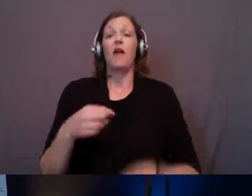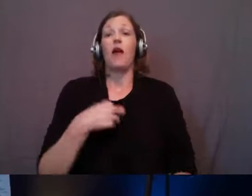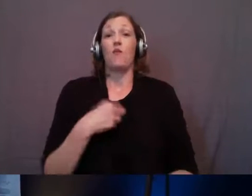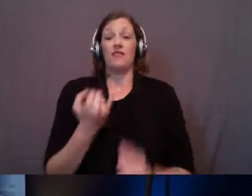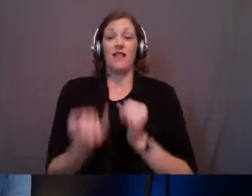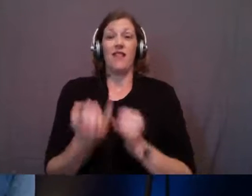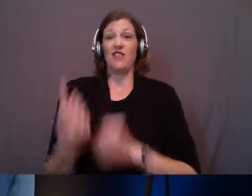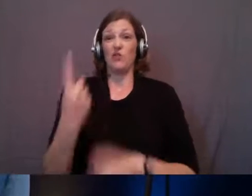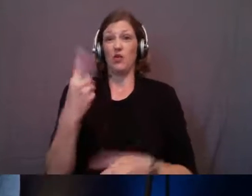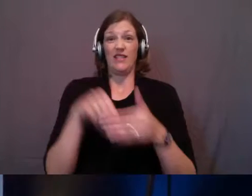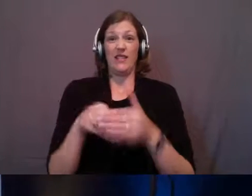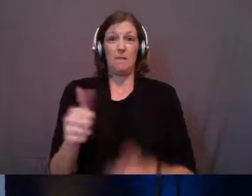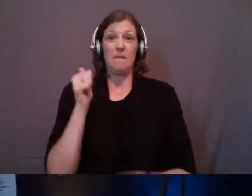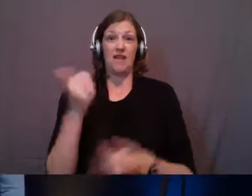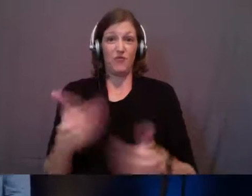one in the back of the room.